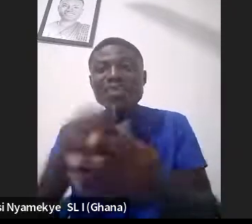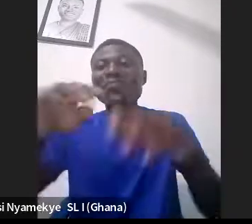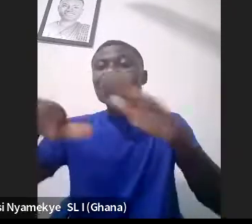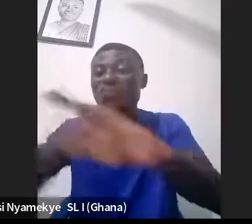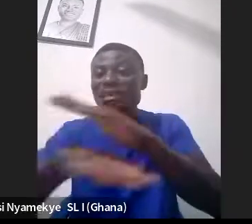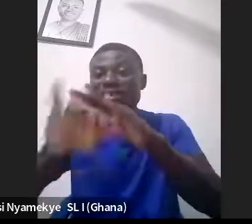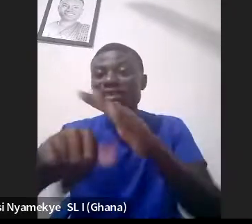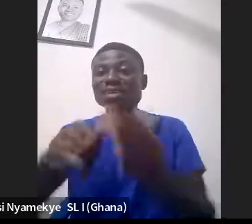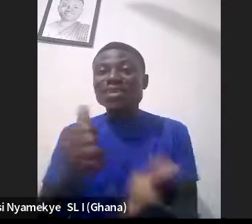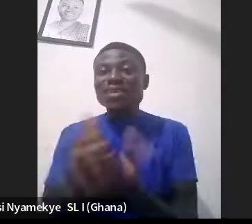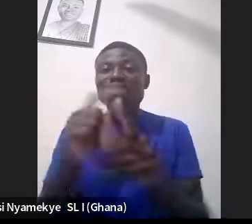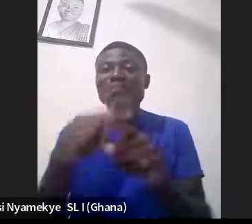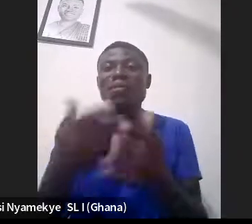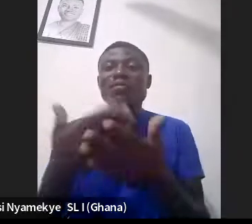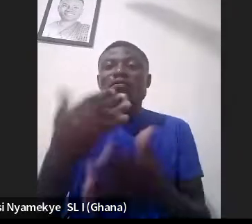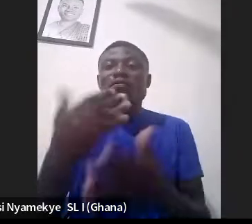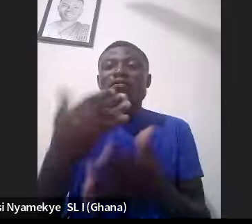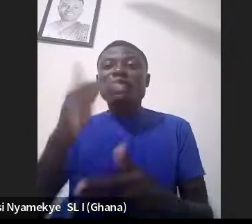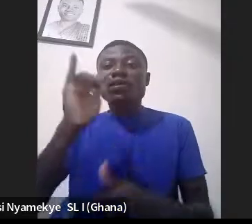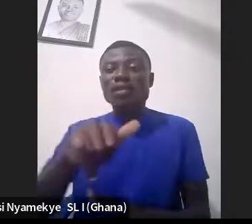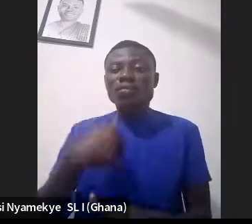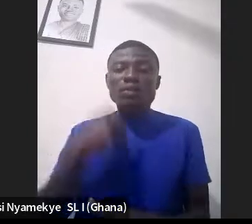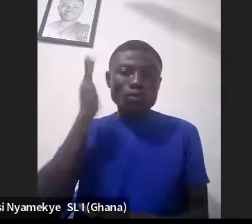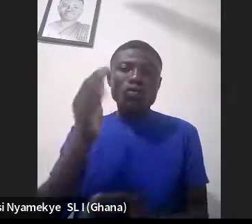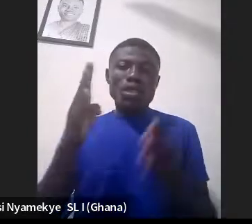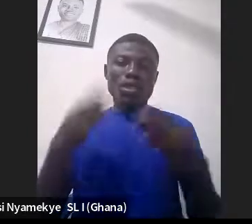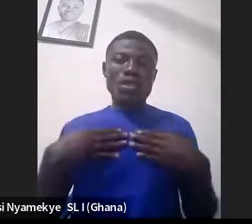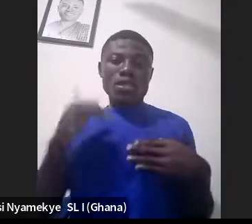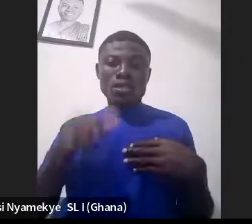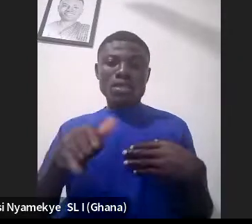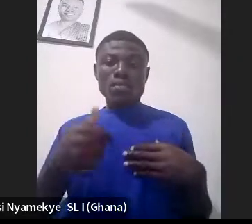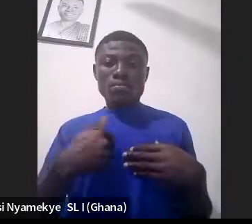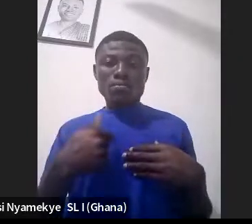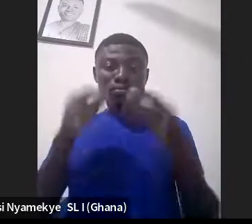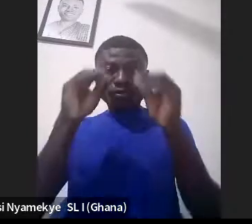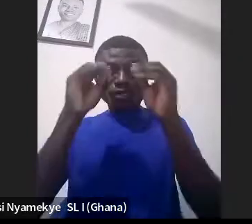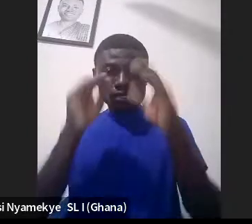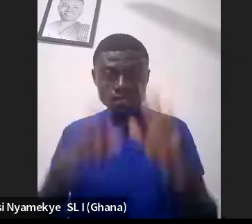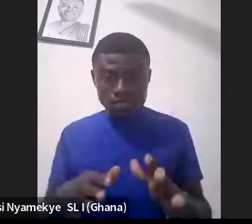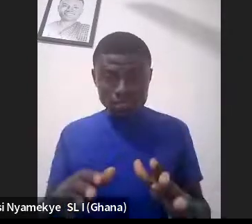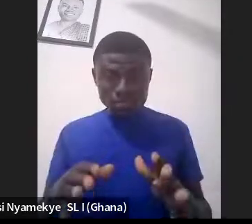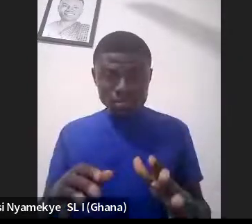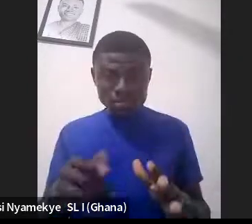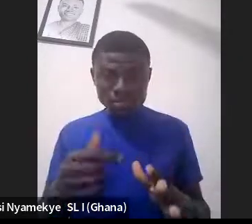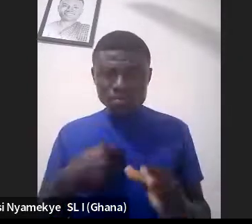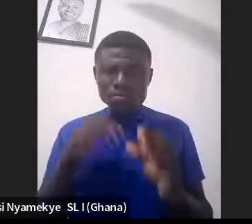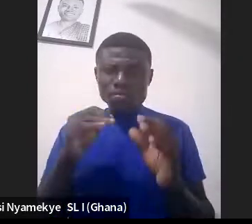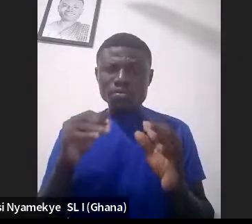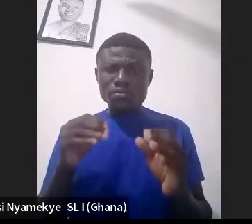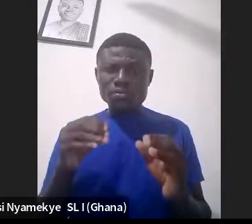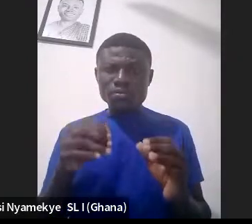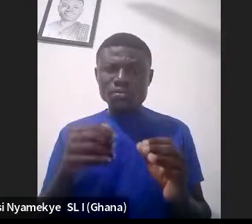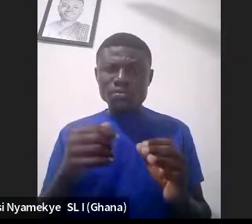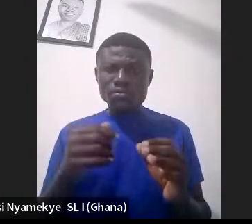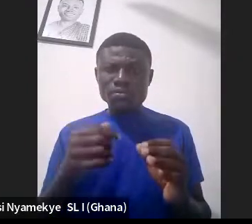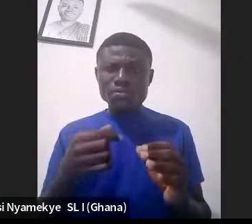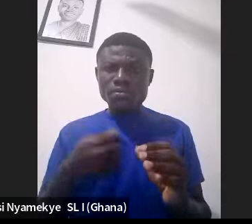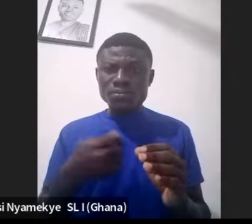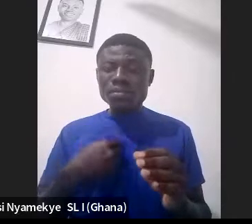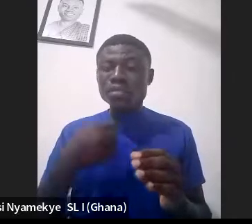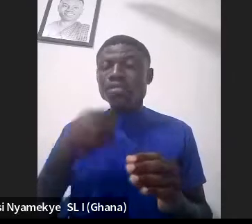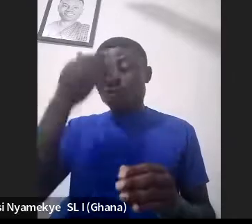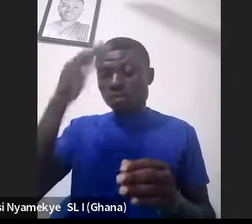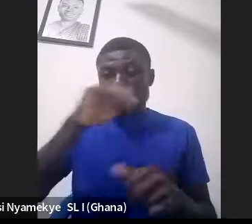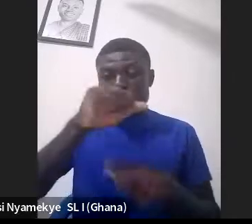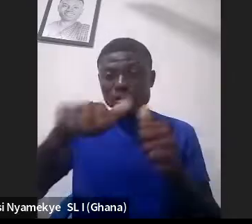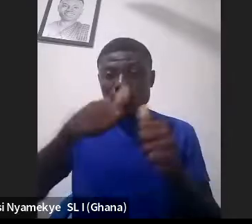that, and I'm going to admit this, I am a teacher. I taught in special ed, but I really did not know what I